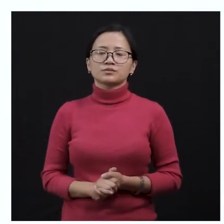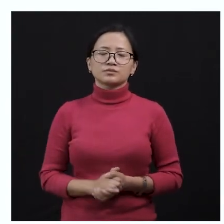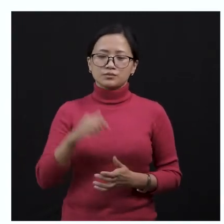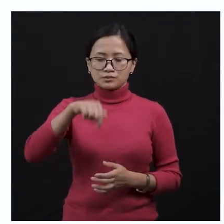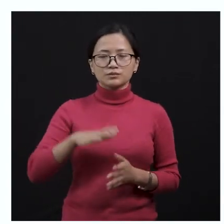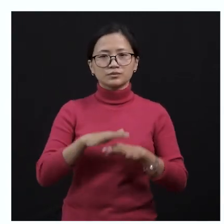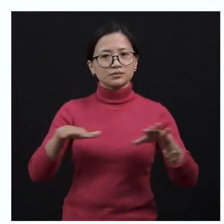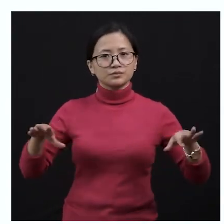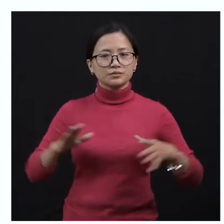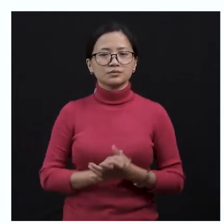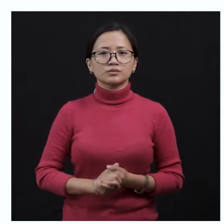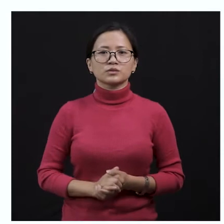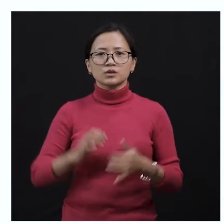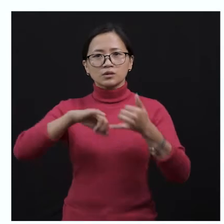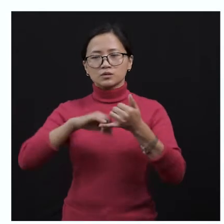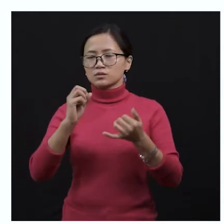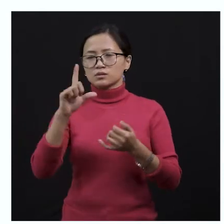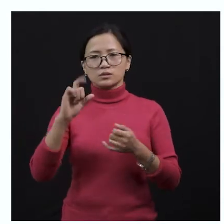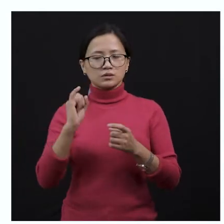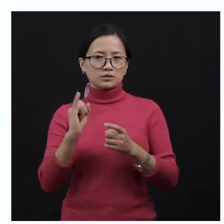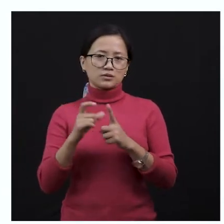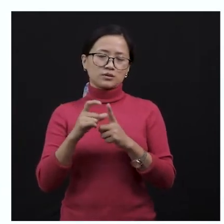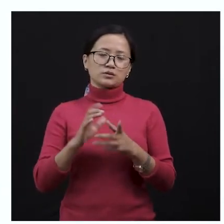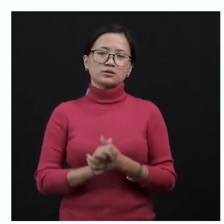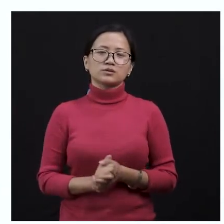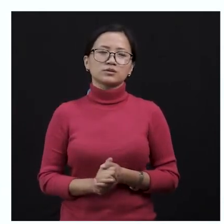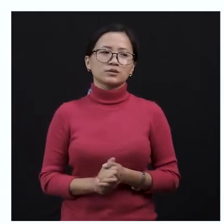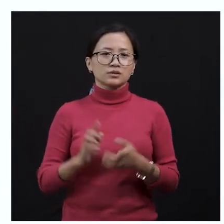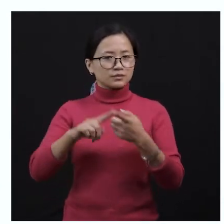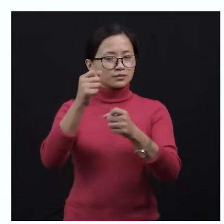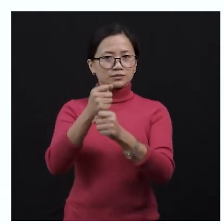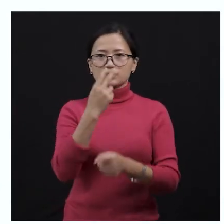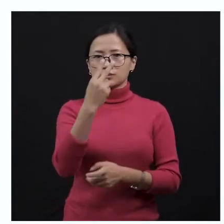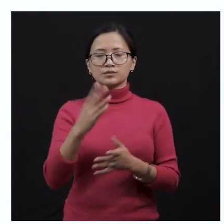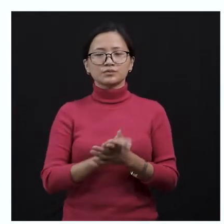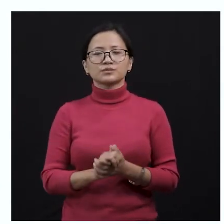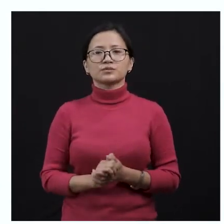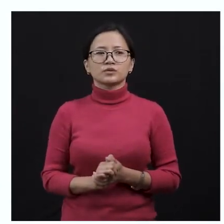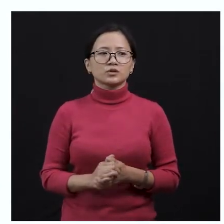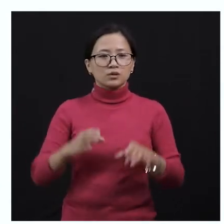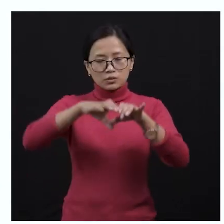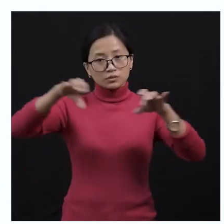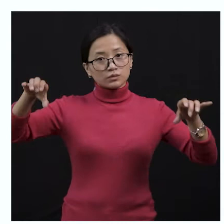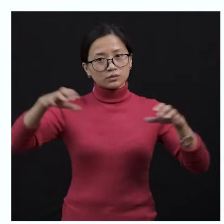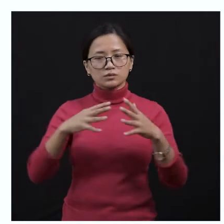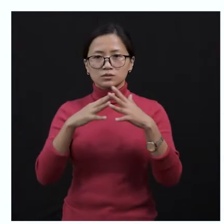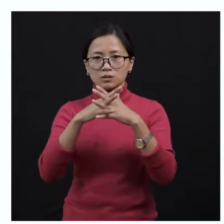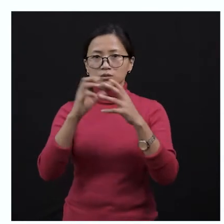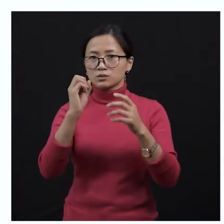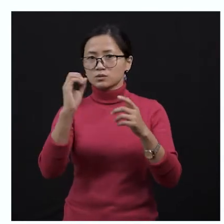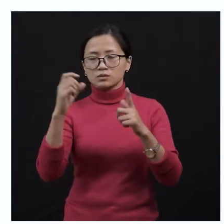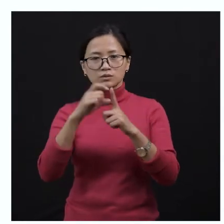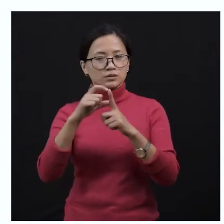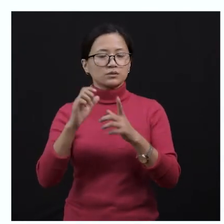Now students, a solid fuel, example, the wood you can see here, wood, kuri.